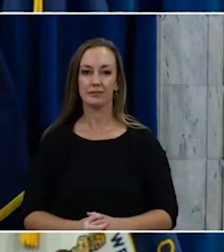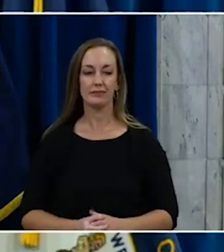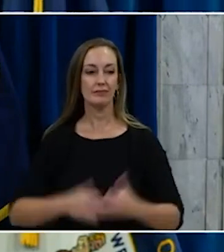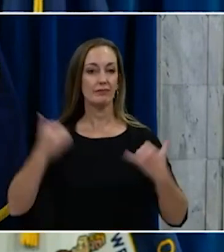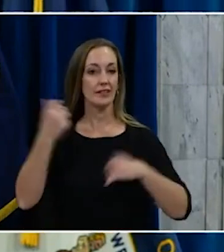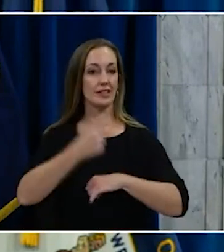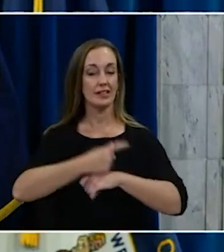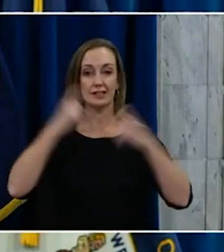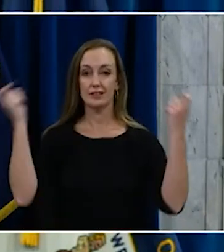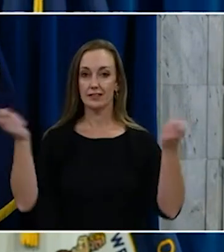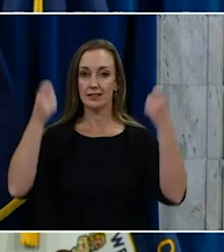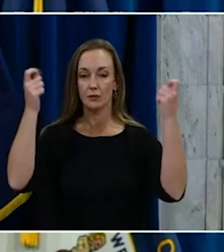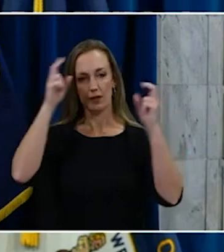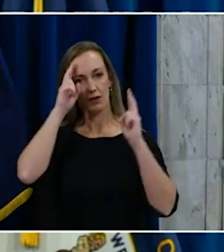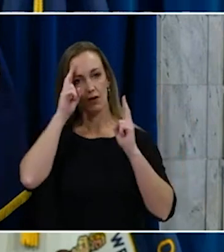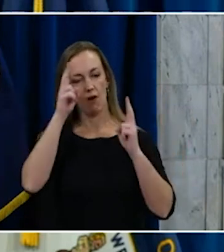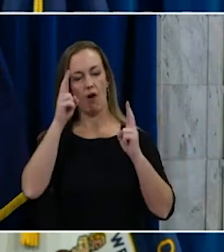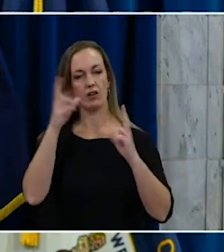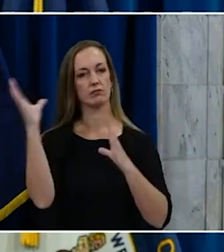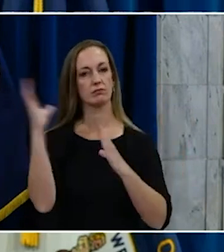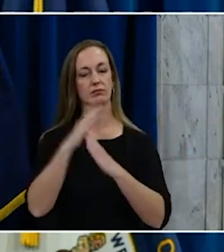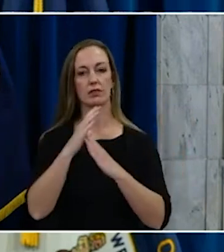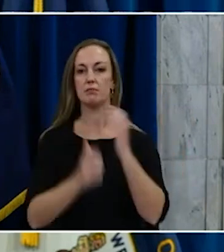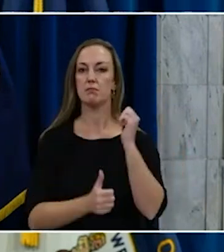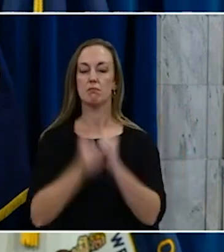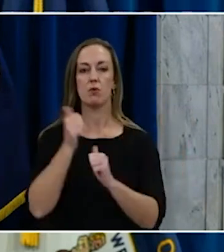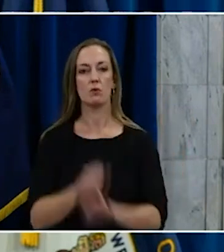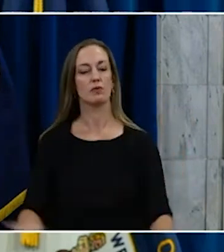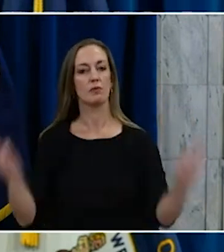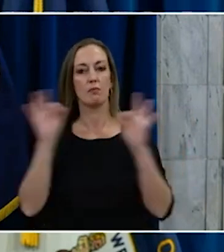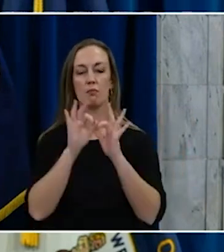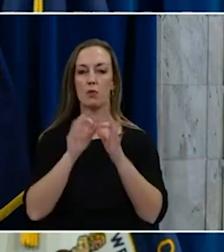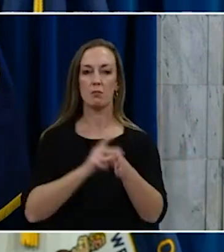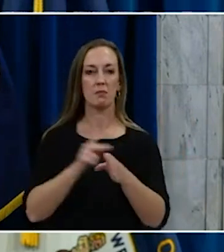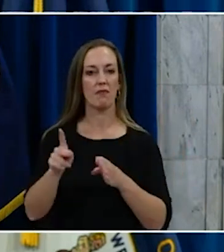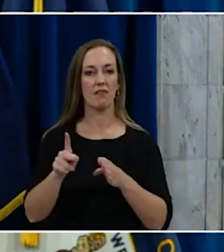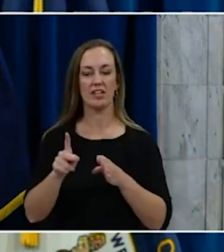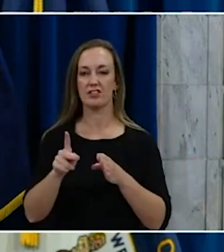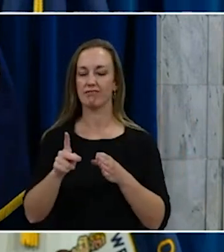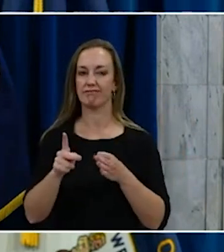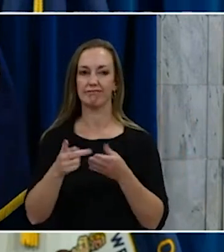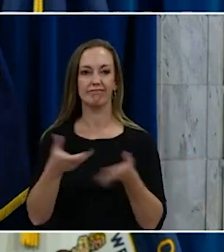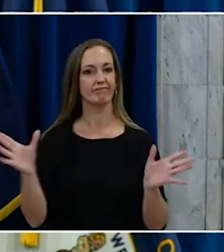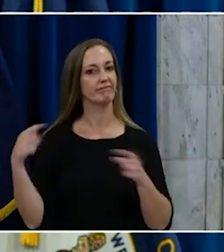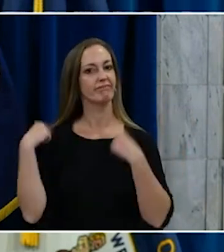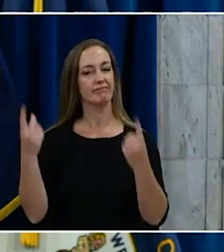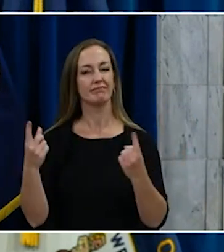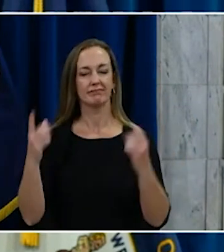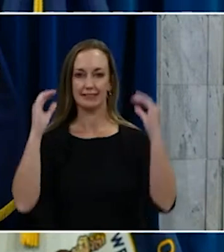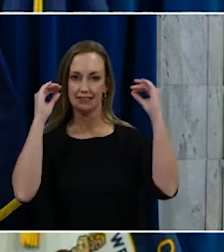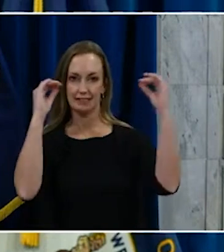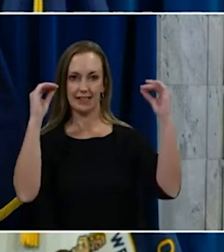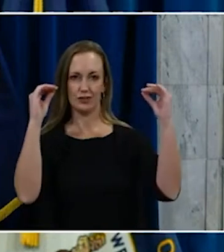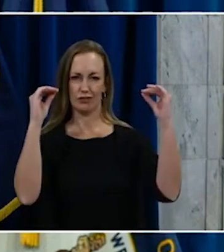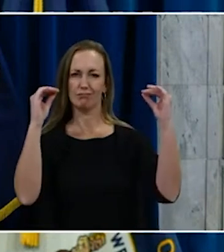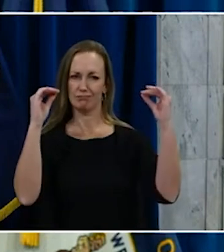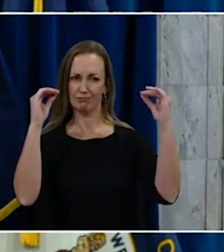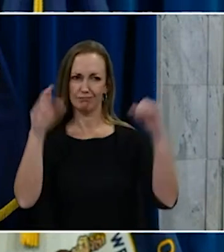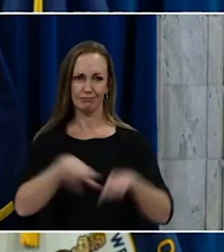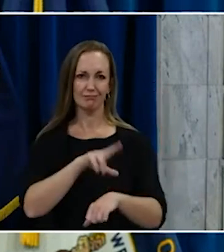Today's celebration honors the most important profession there is, teaching, without a doubt.